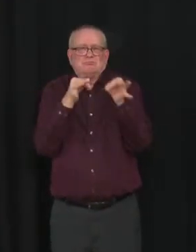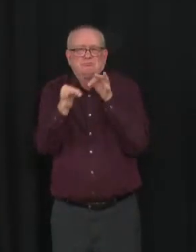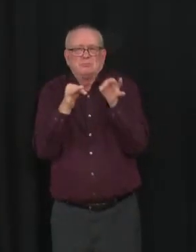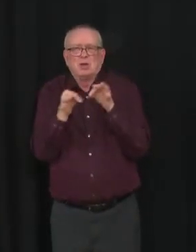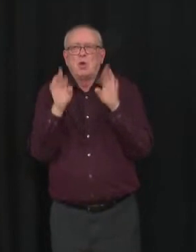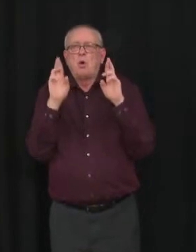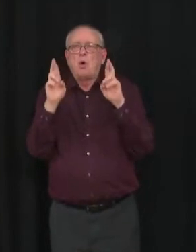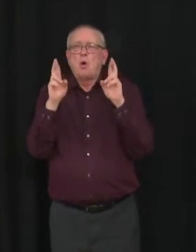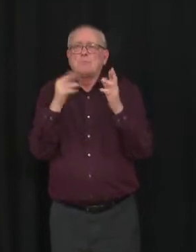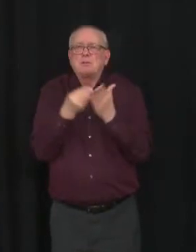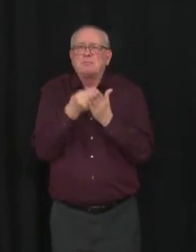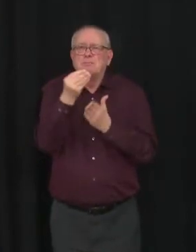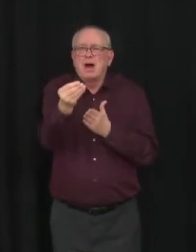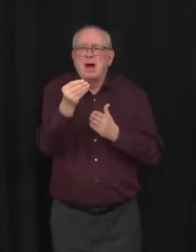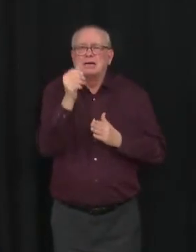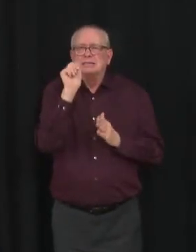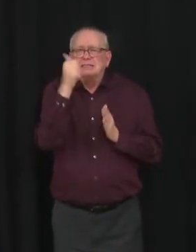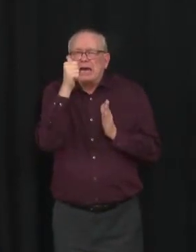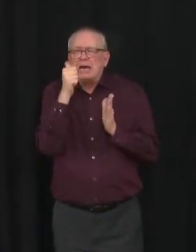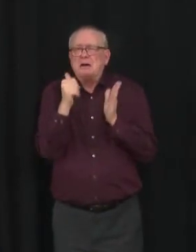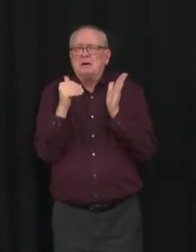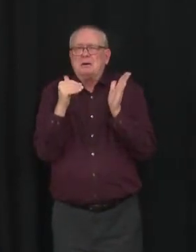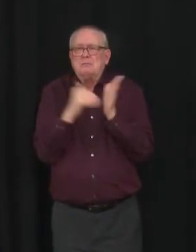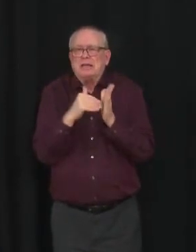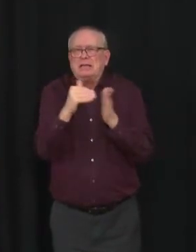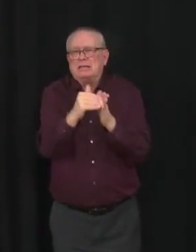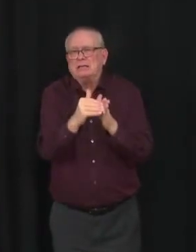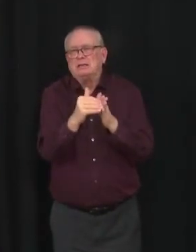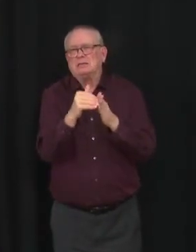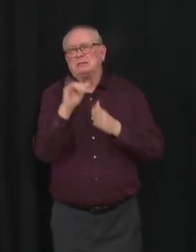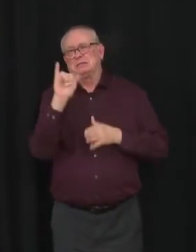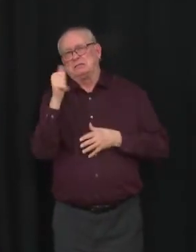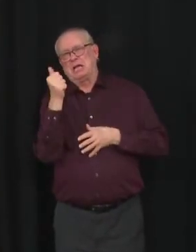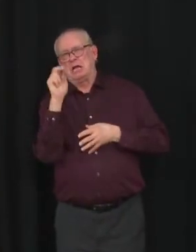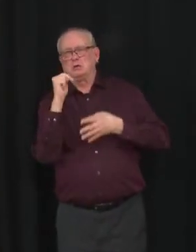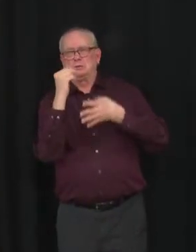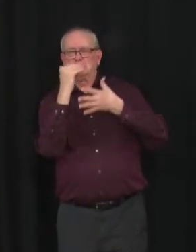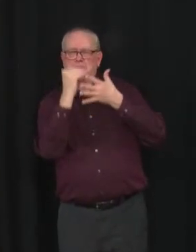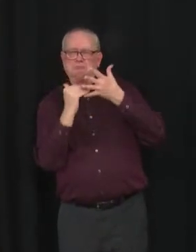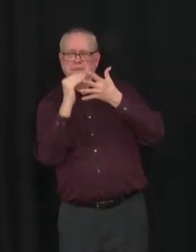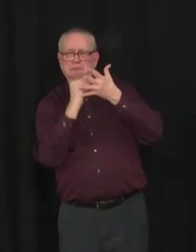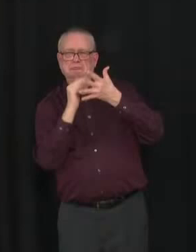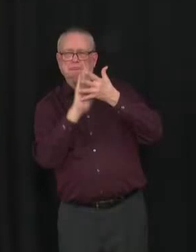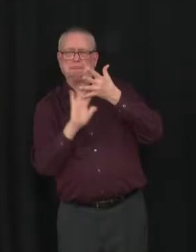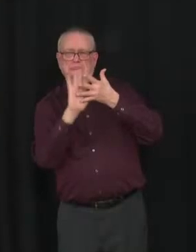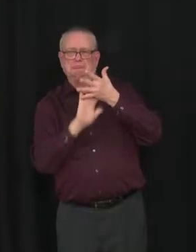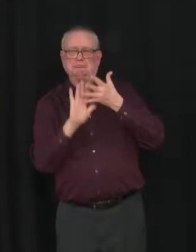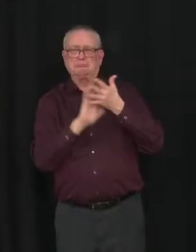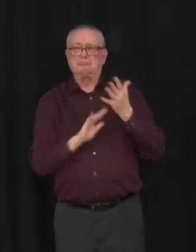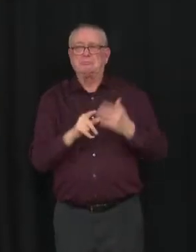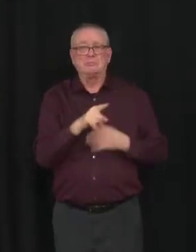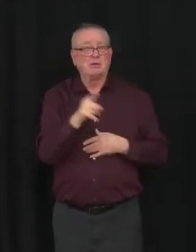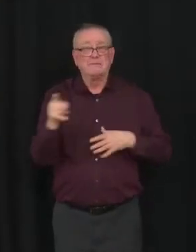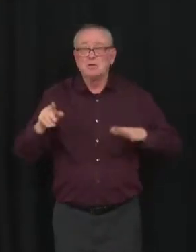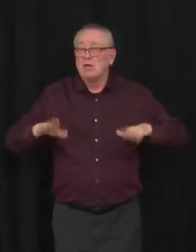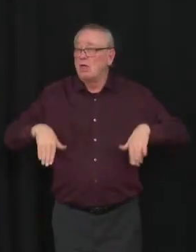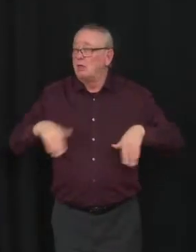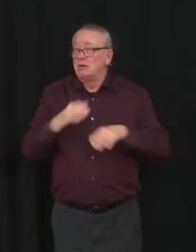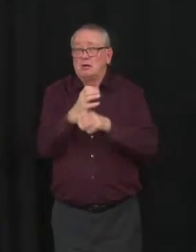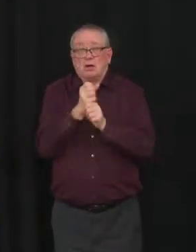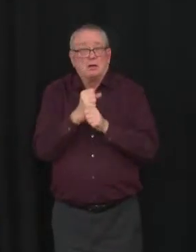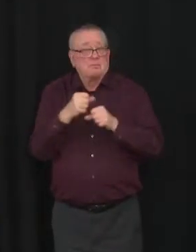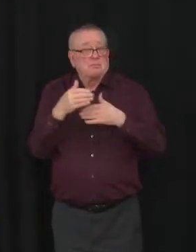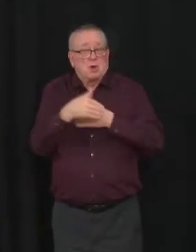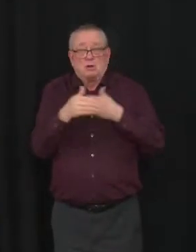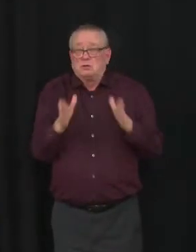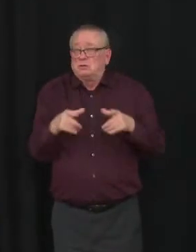delivery in January. That's 4 times the supply we distributed last week. So if you haven't picked up a kit yet and you want one, please